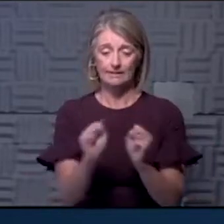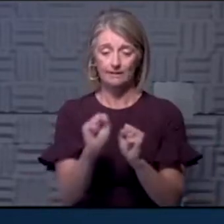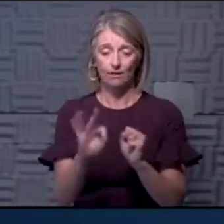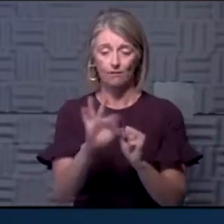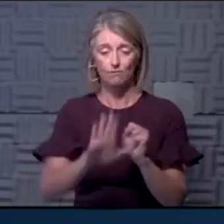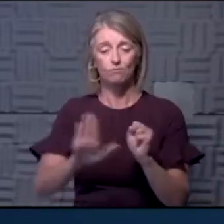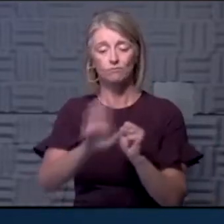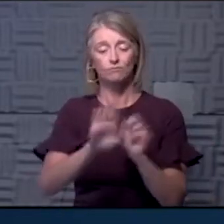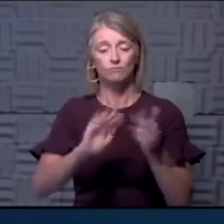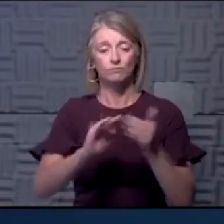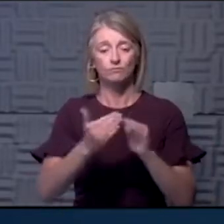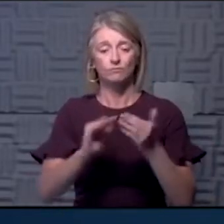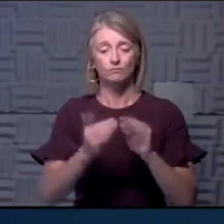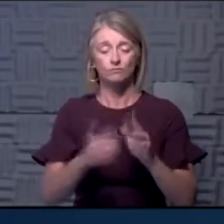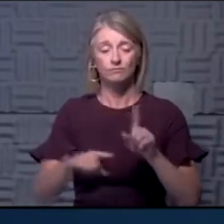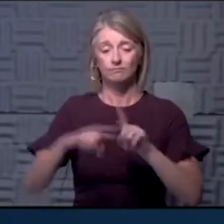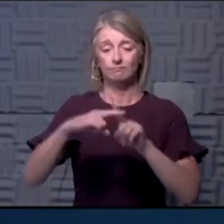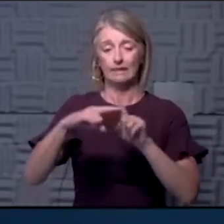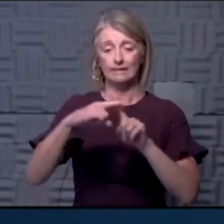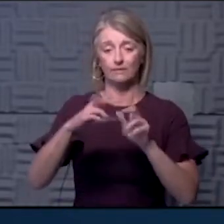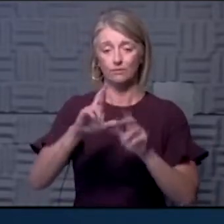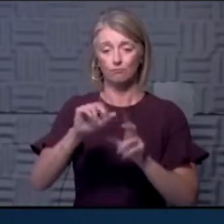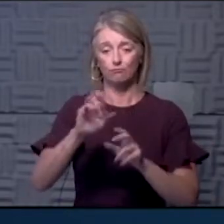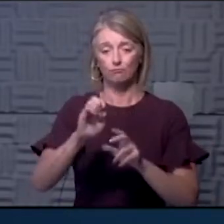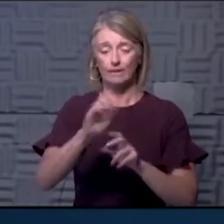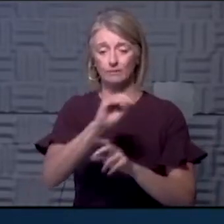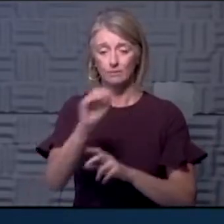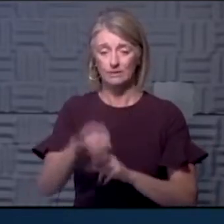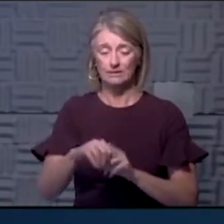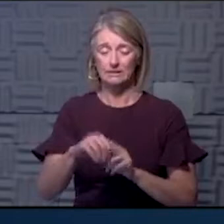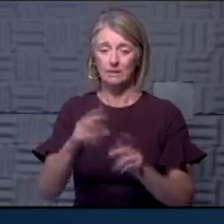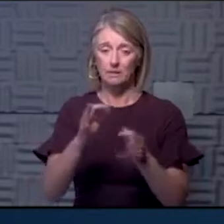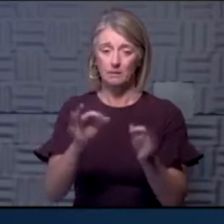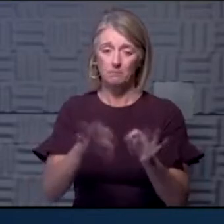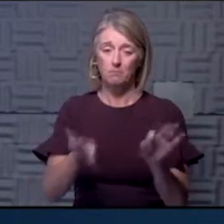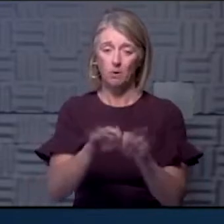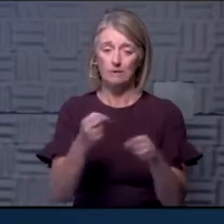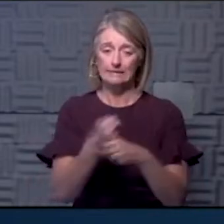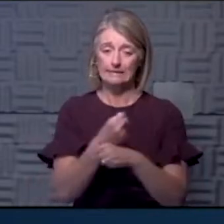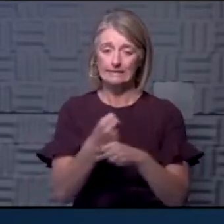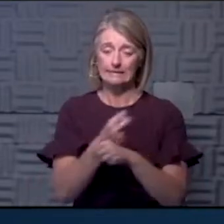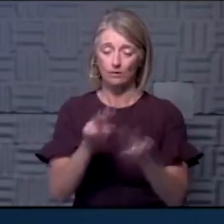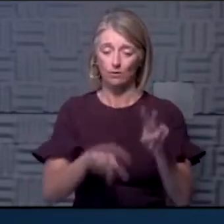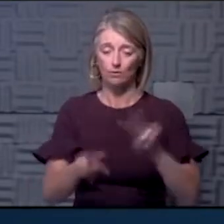community. I think that positivity rates are an important statistic to look